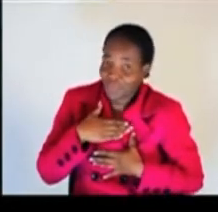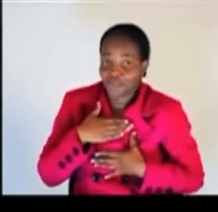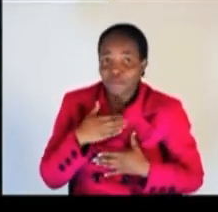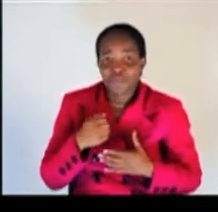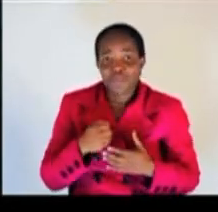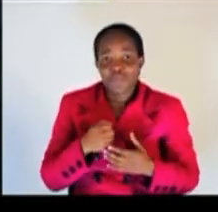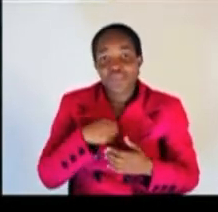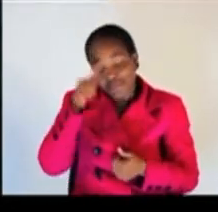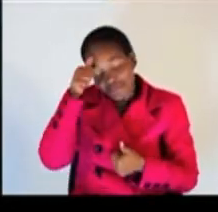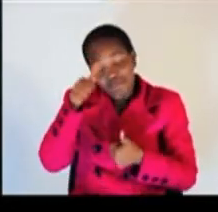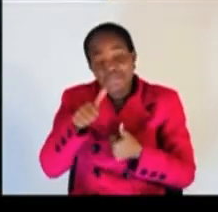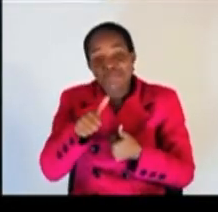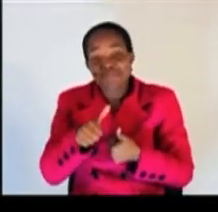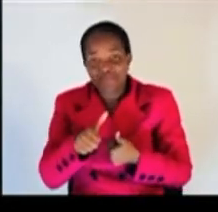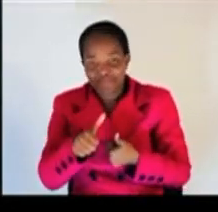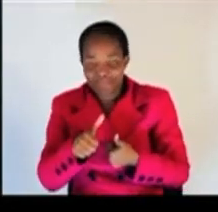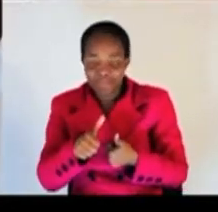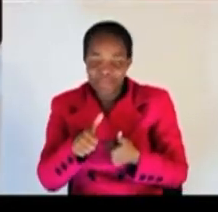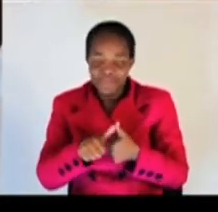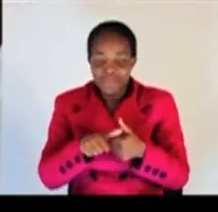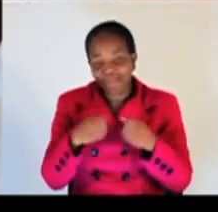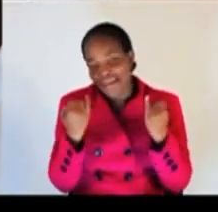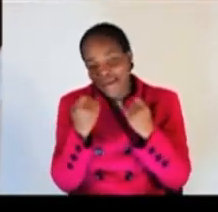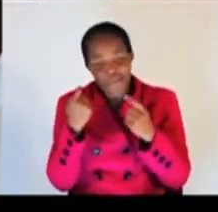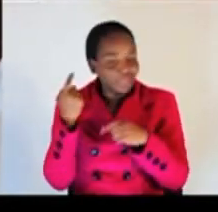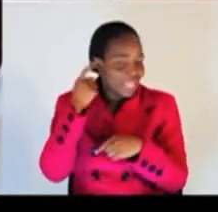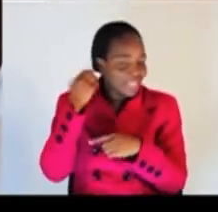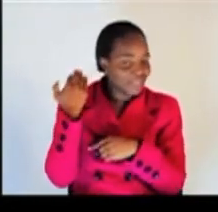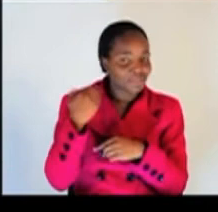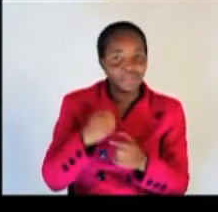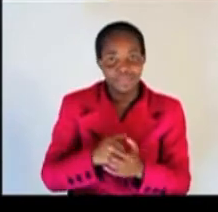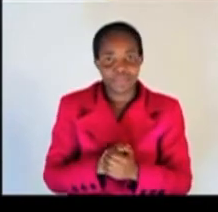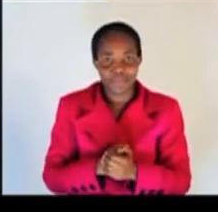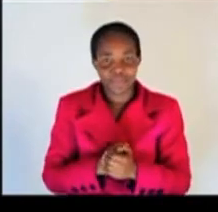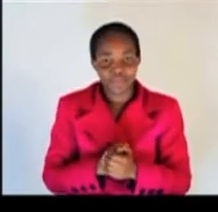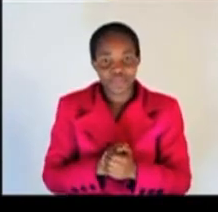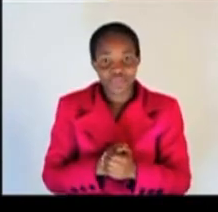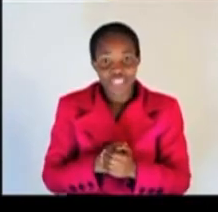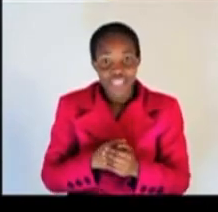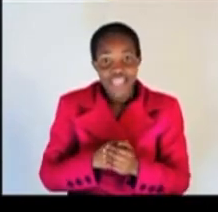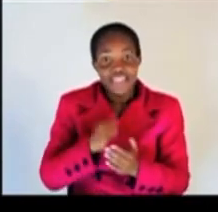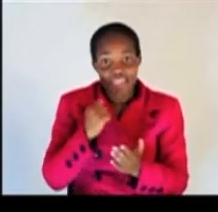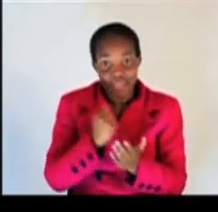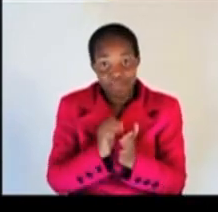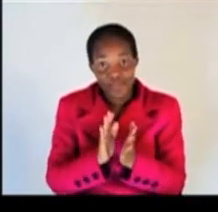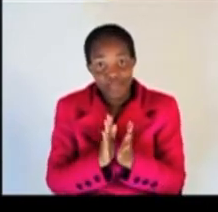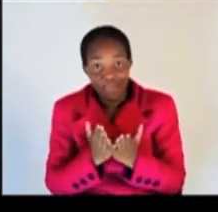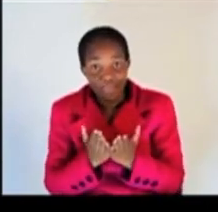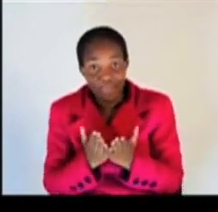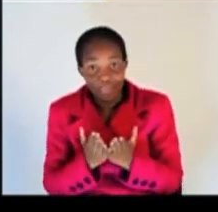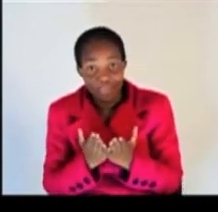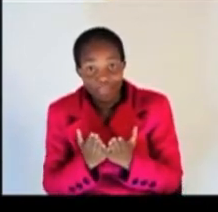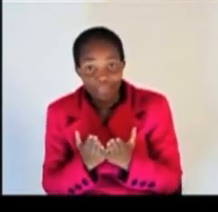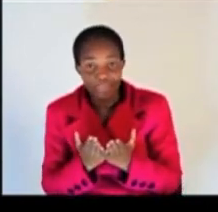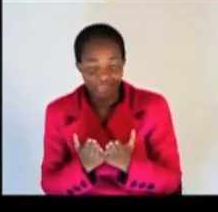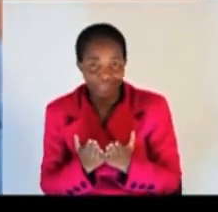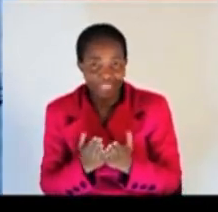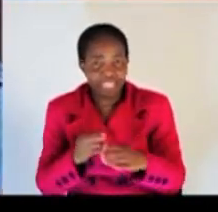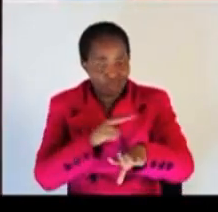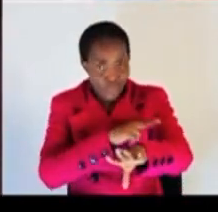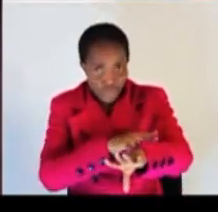I'm just remembering a joke I heard. Yeah? My cousin, Katleho, played rugby in the